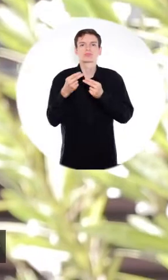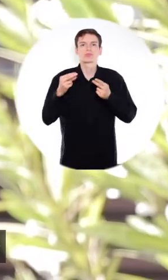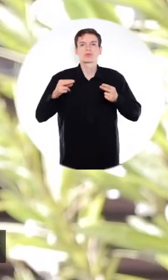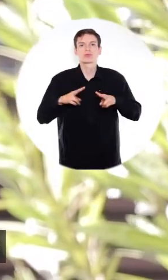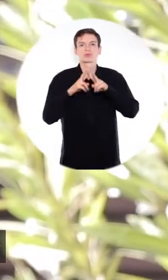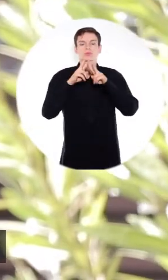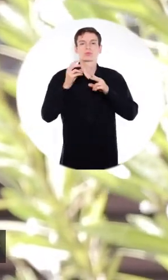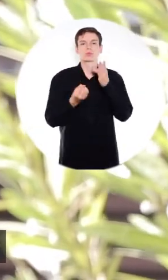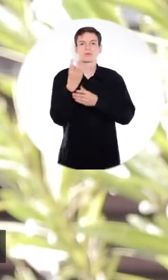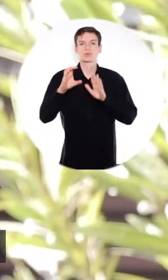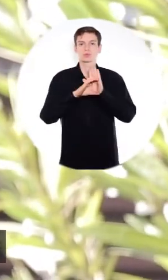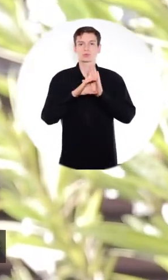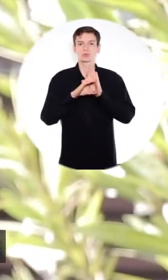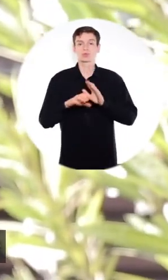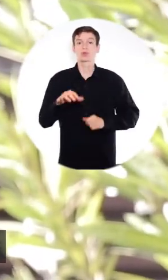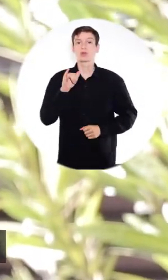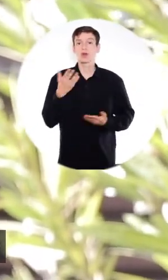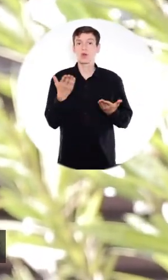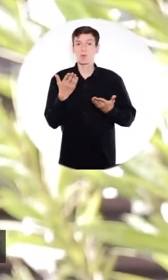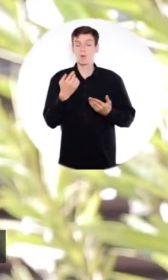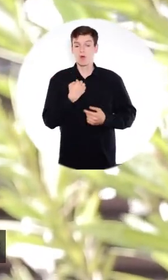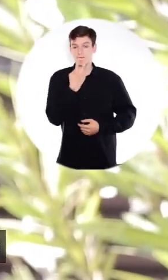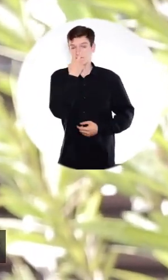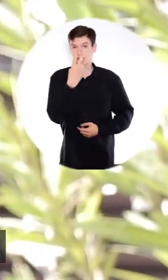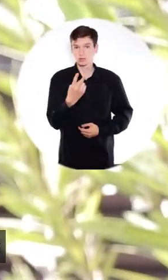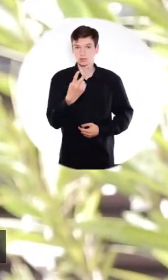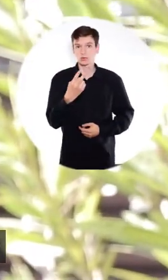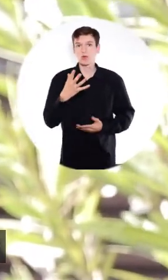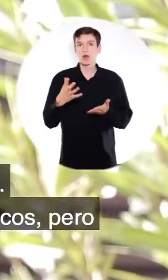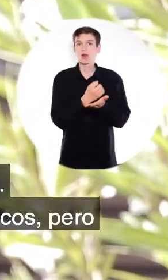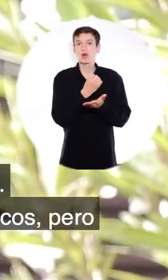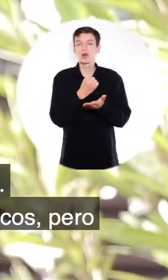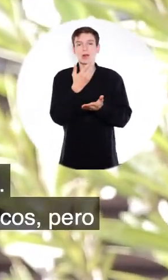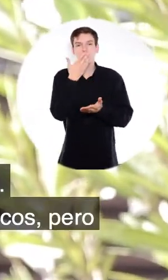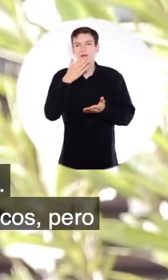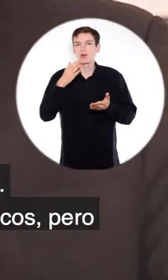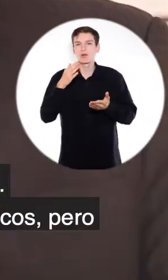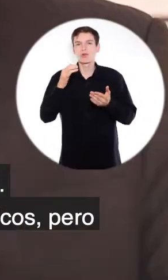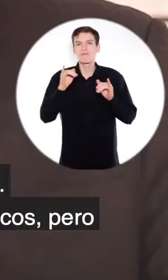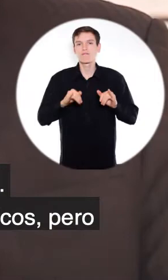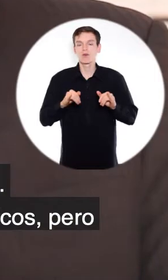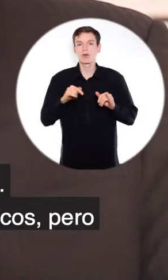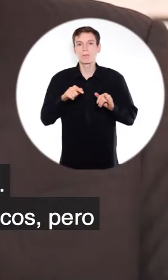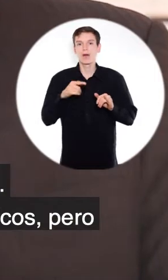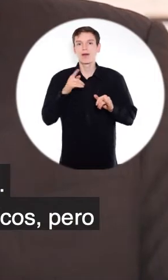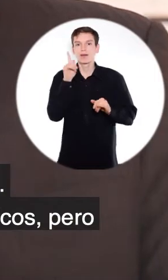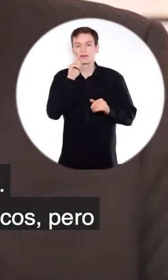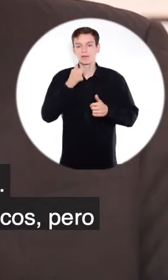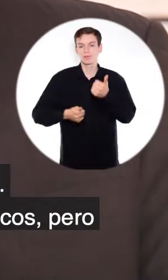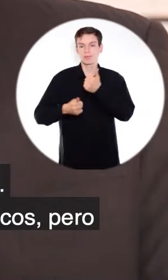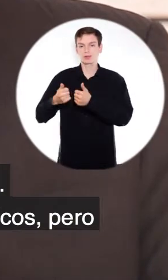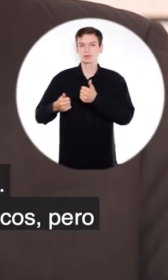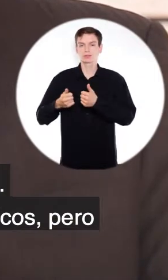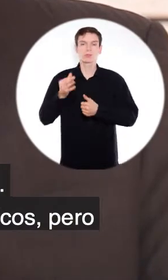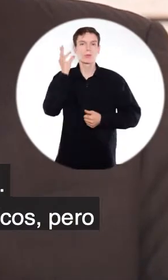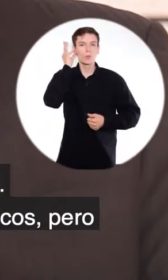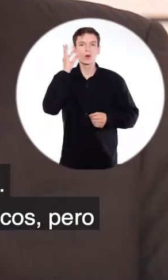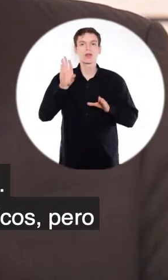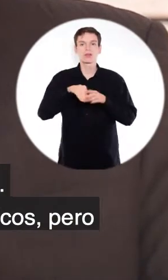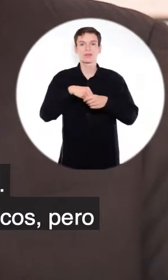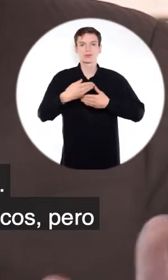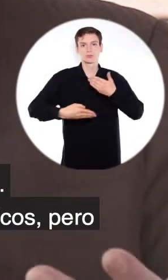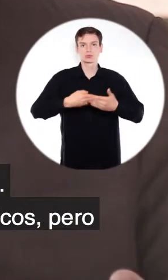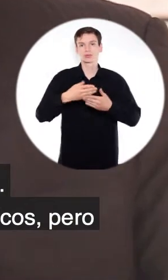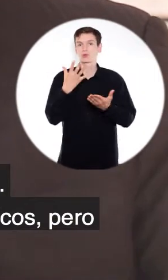least some important representation of women in that body? Right. So there's various things one can do in any